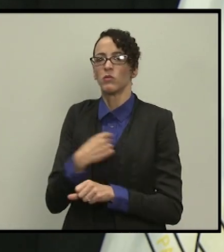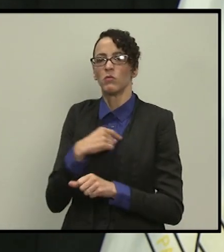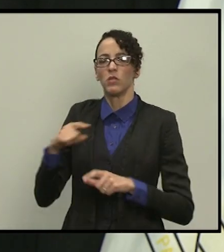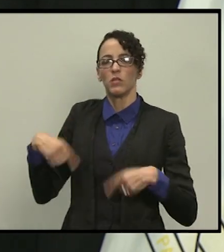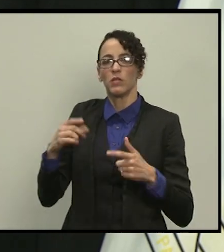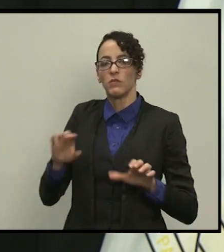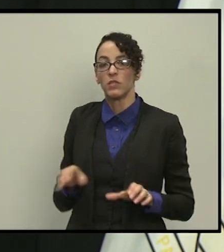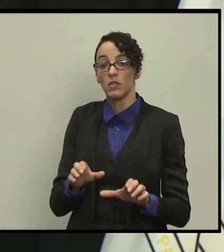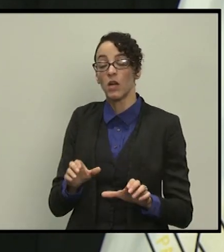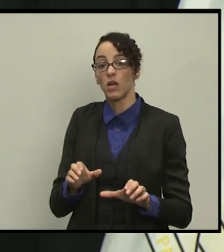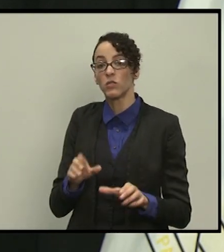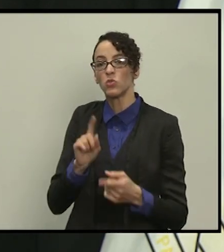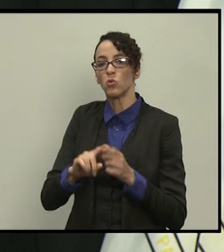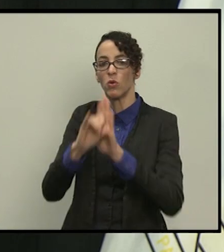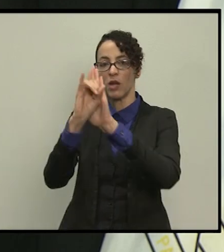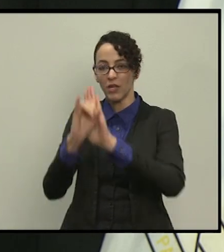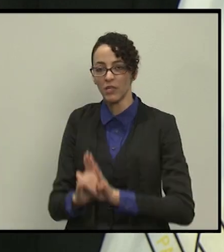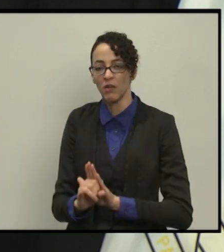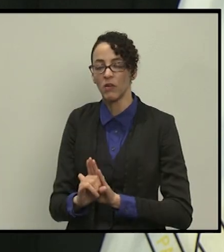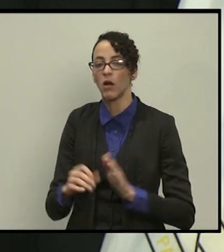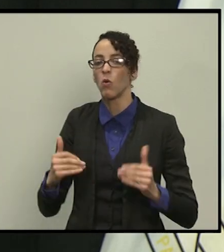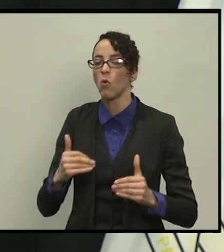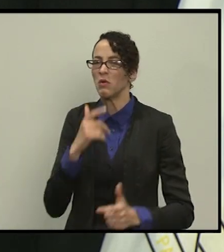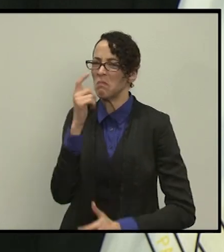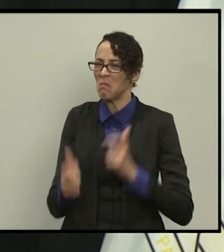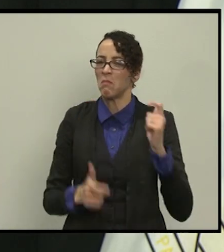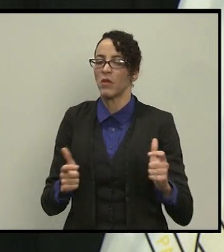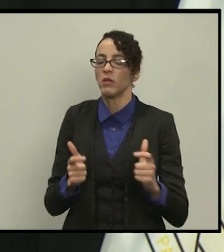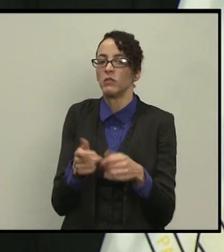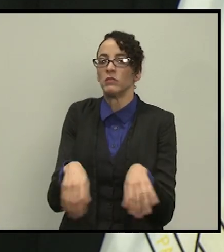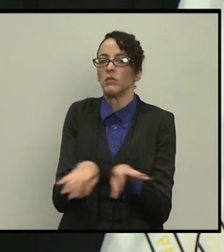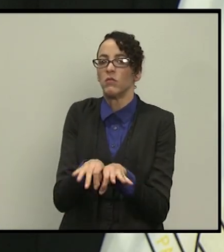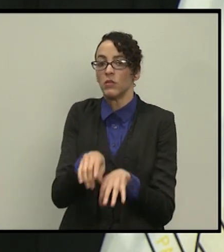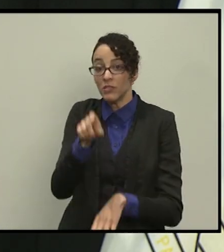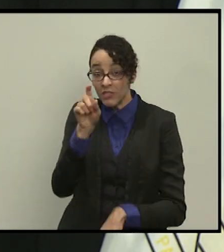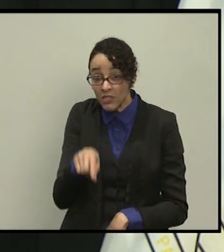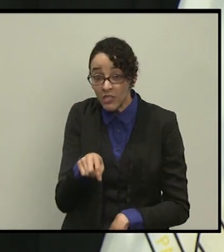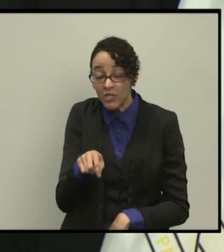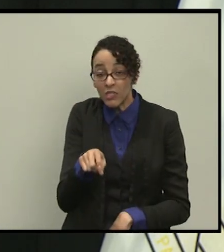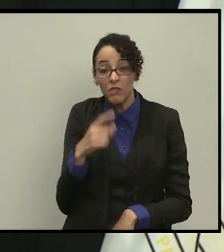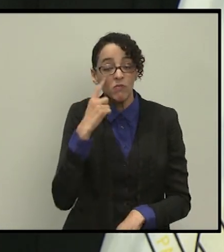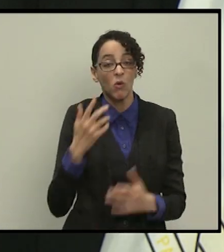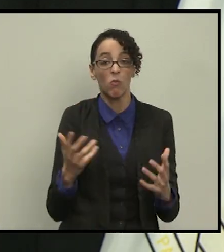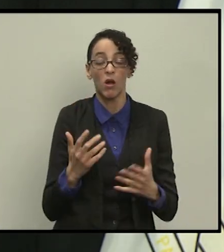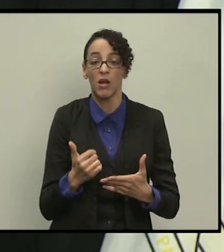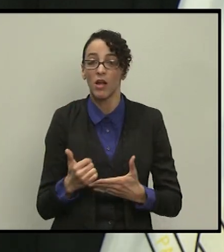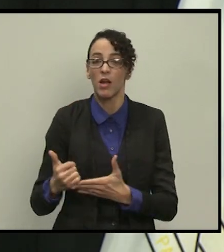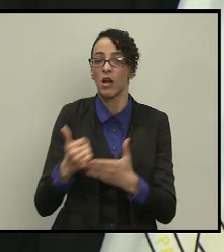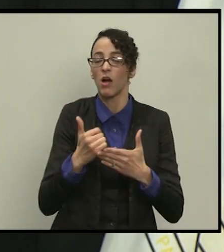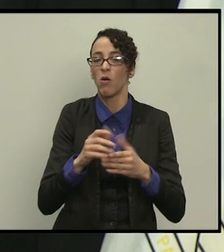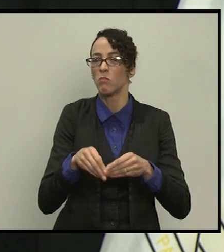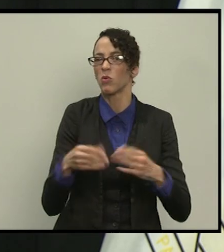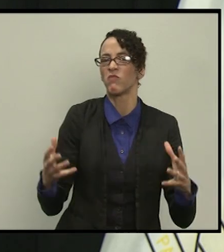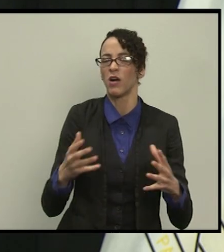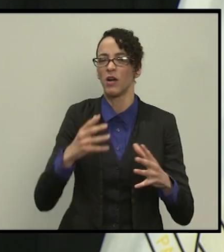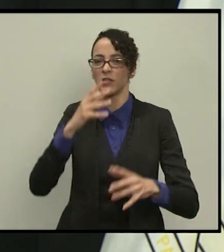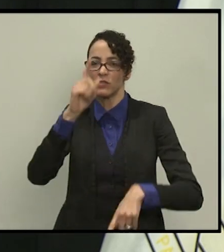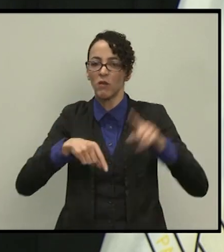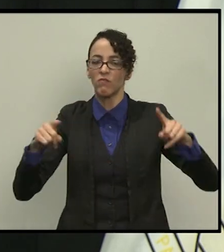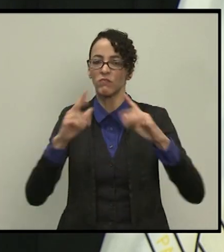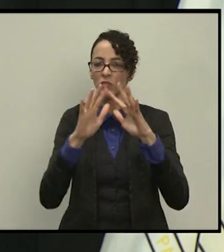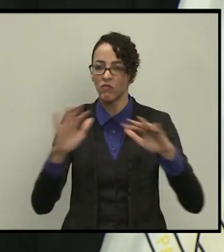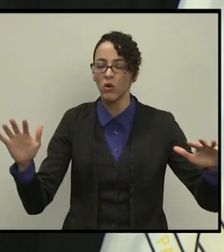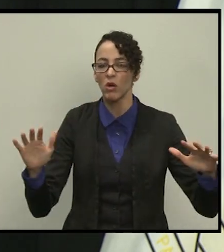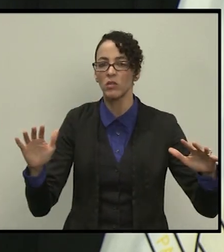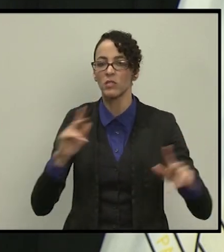identify such a significant need to help provide a diverse population of people with